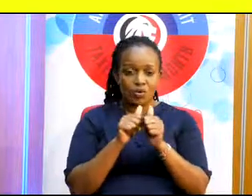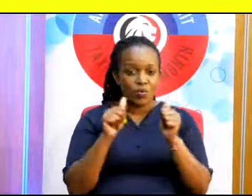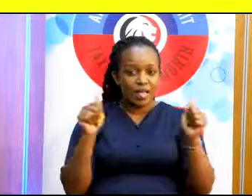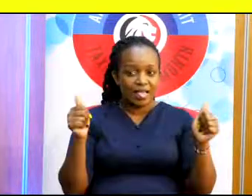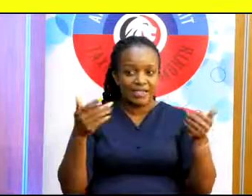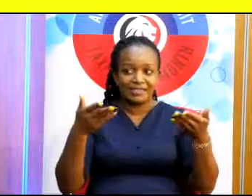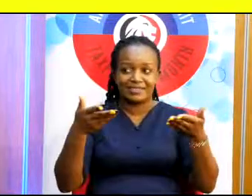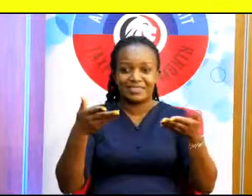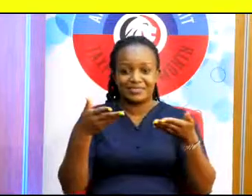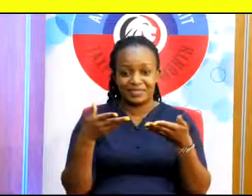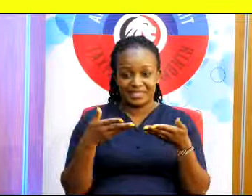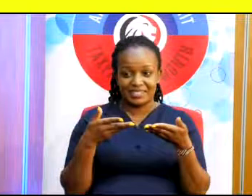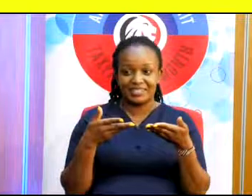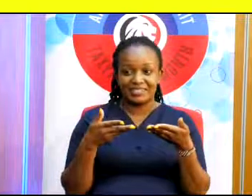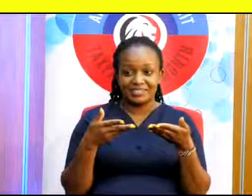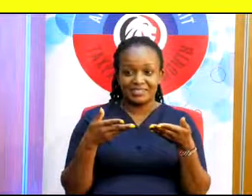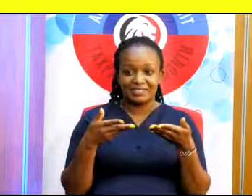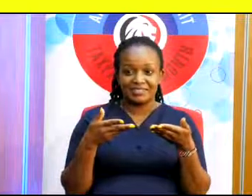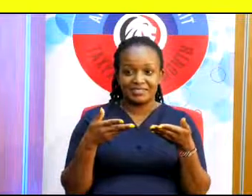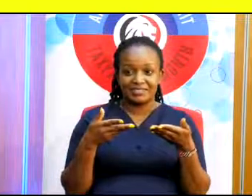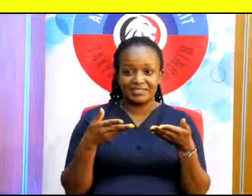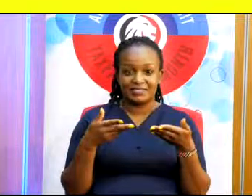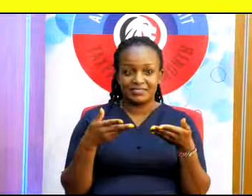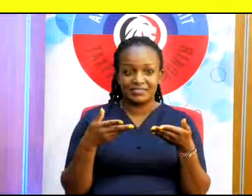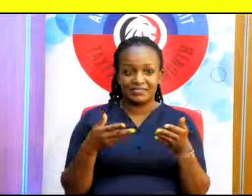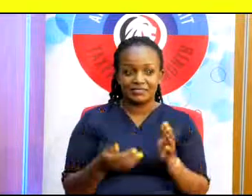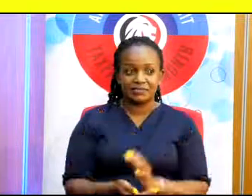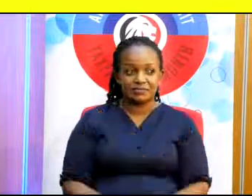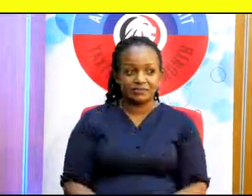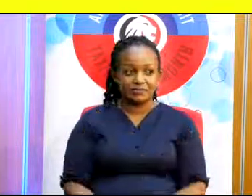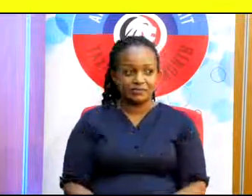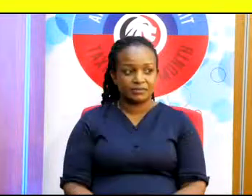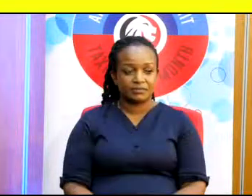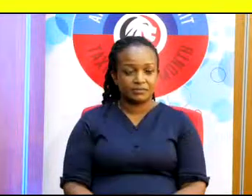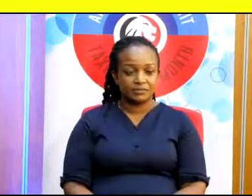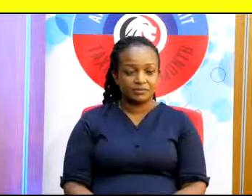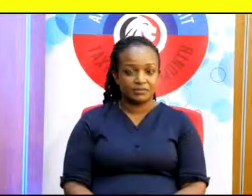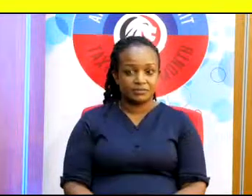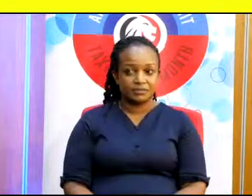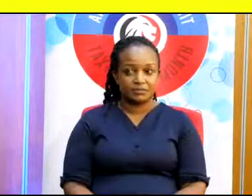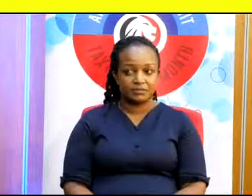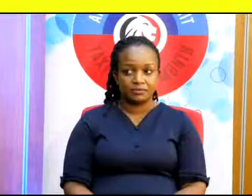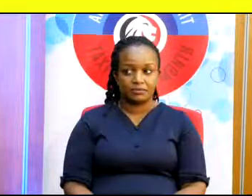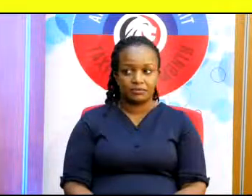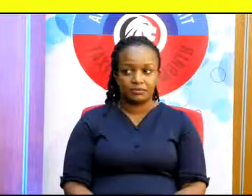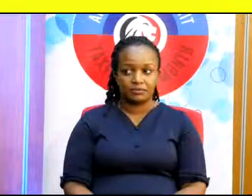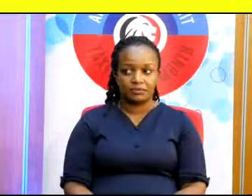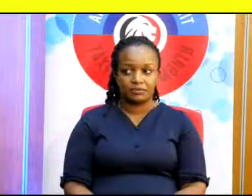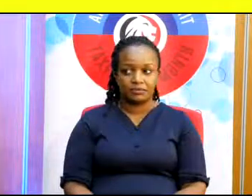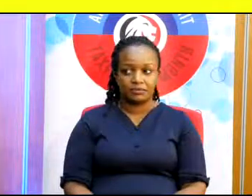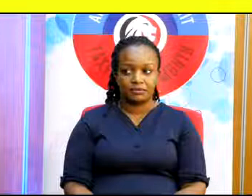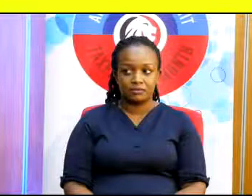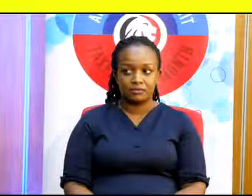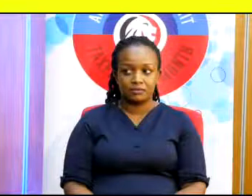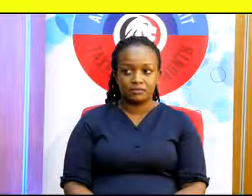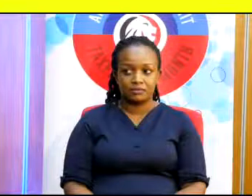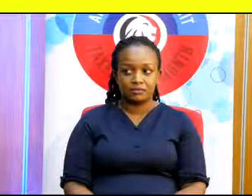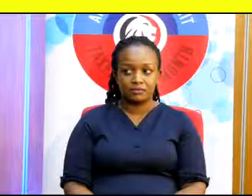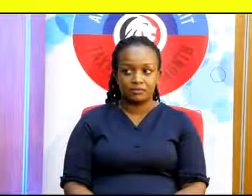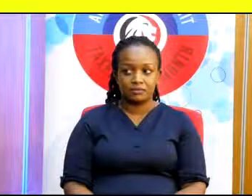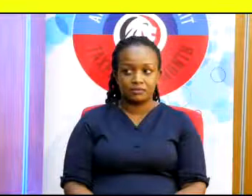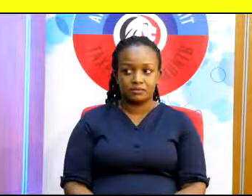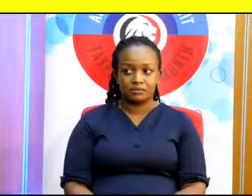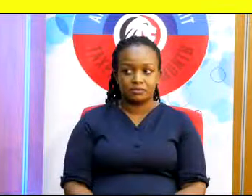received. Is that correct? Please bring my iPad. Yes. Let me use it without the